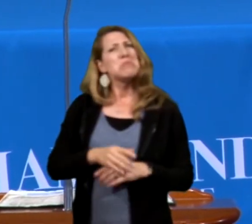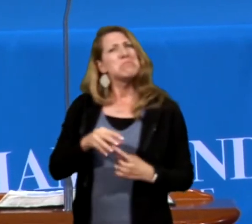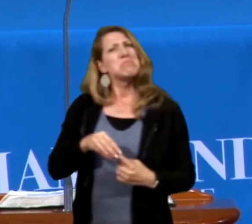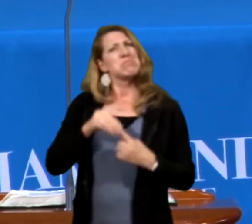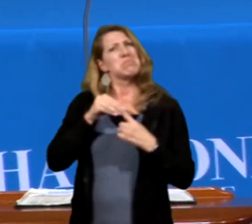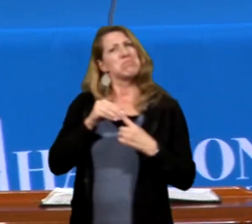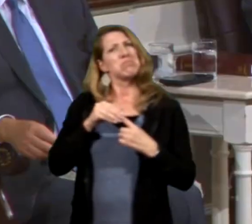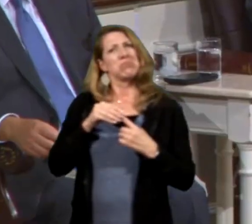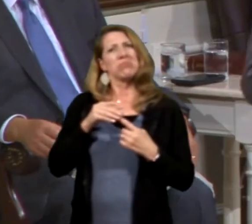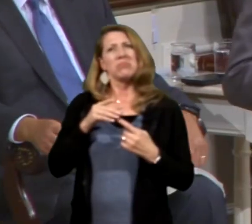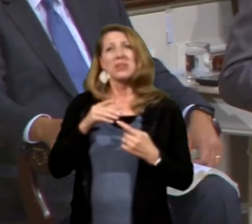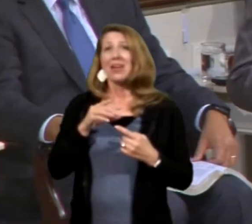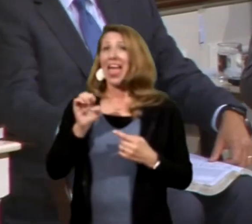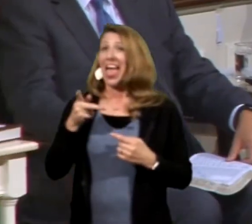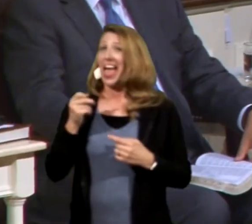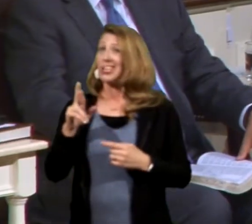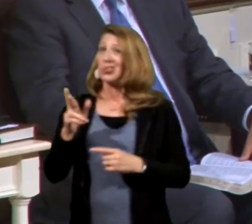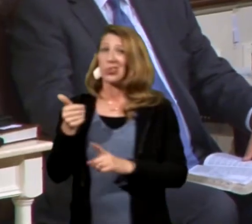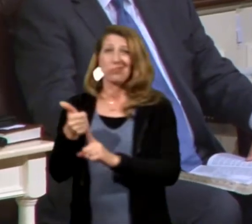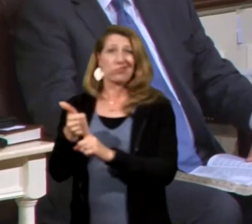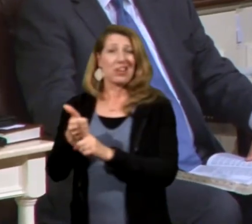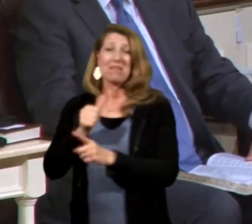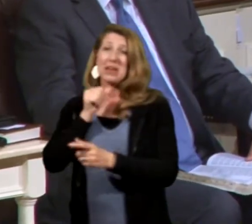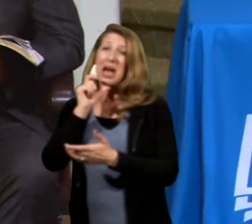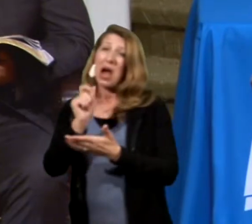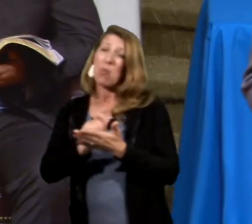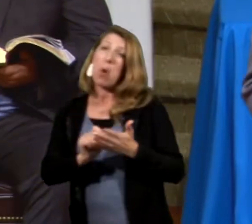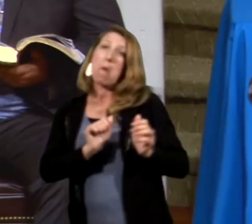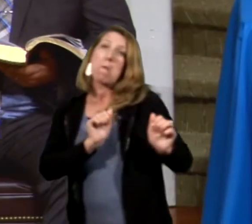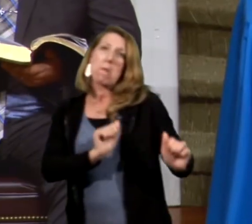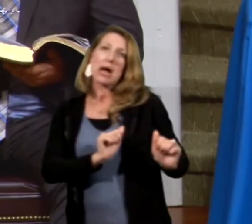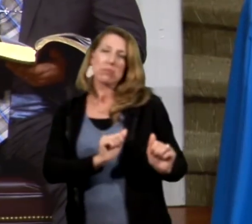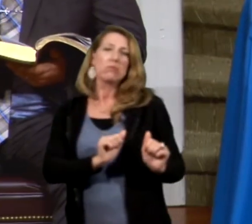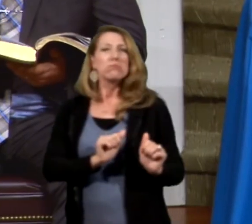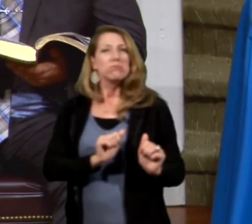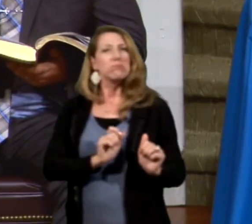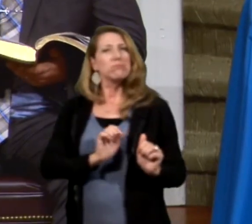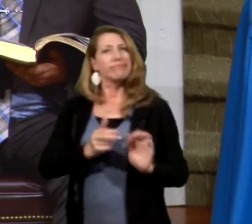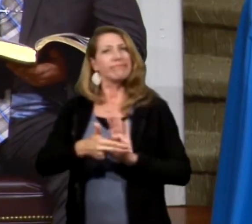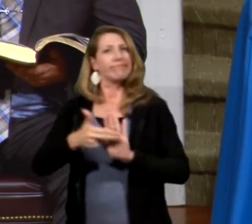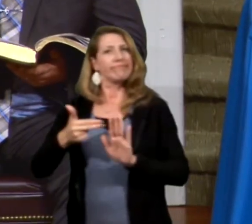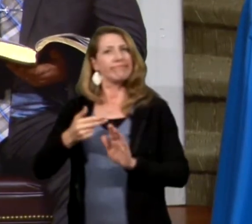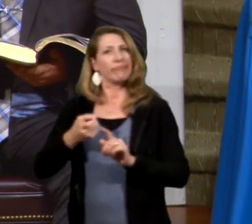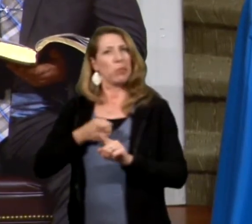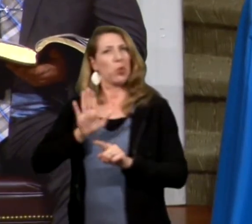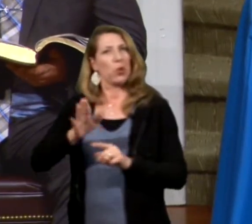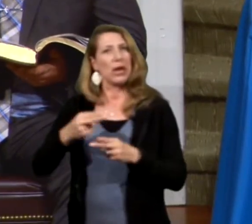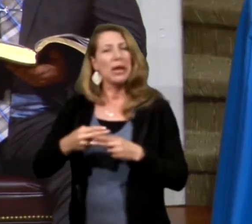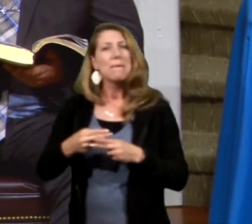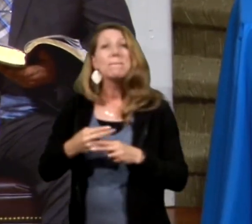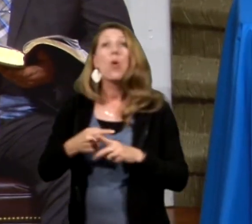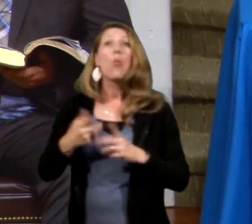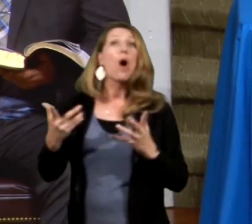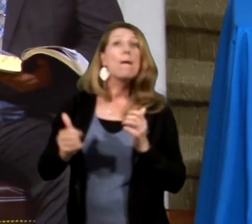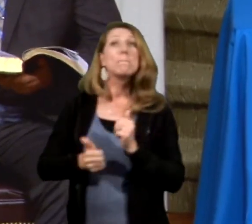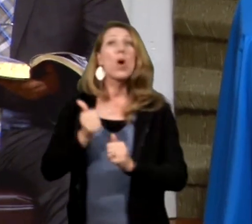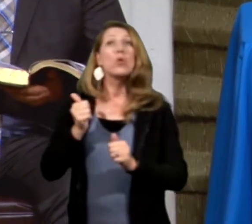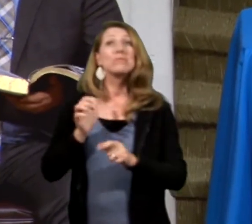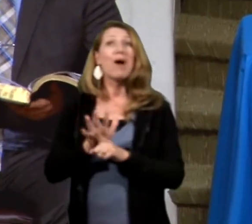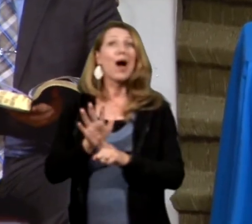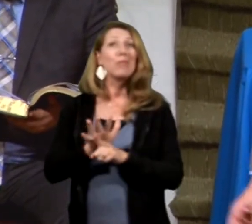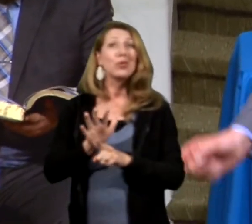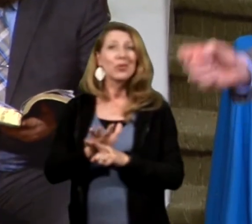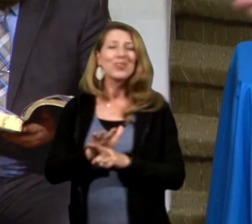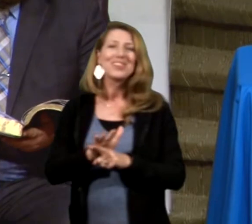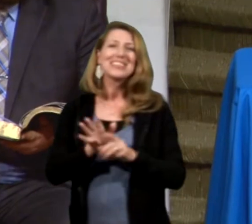I don't think probably Esther wrote the book. She may have, but it is named after her. What is most popular in the book of Esther is the statement